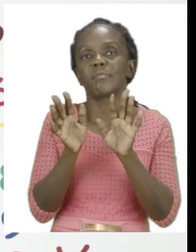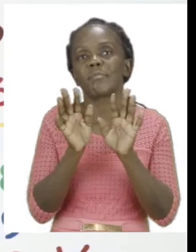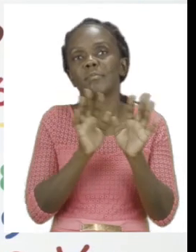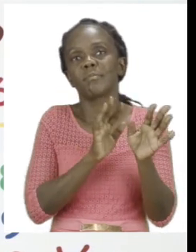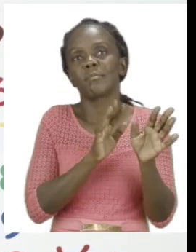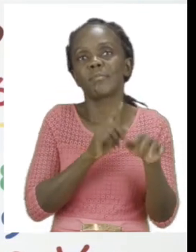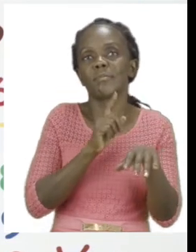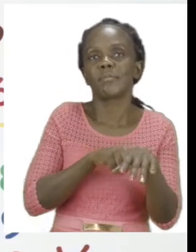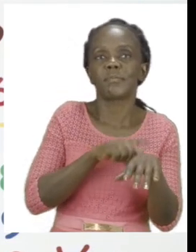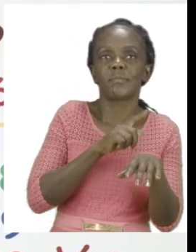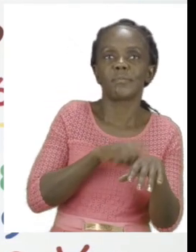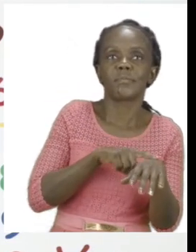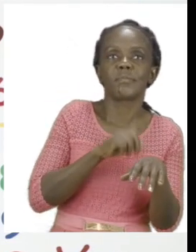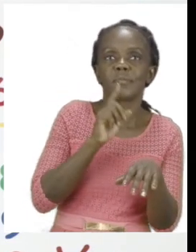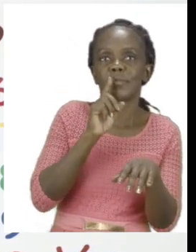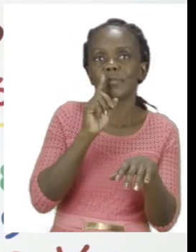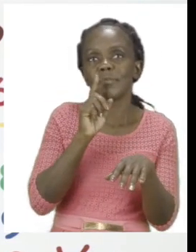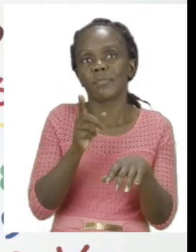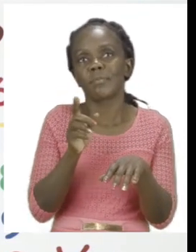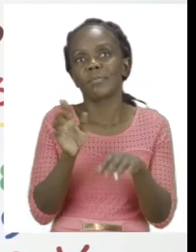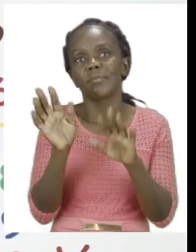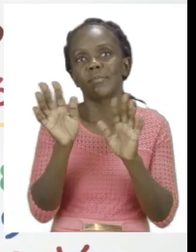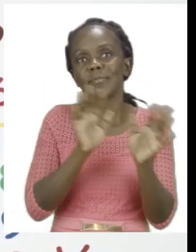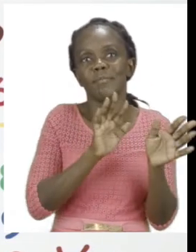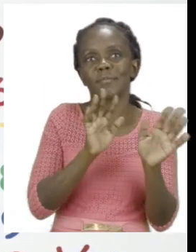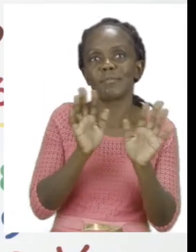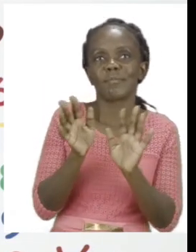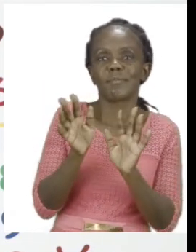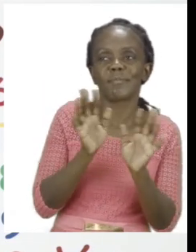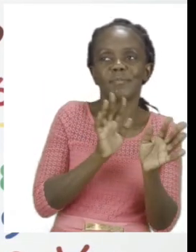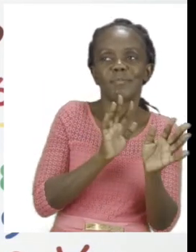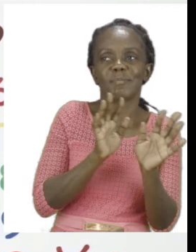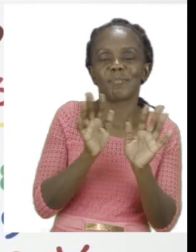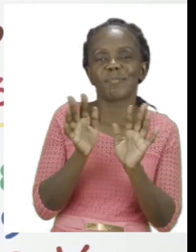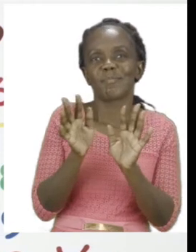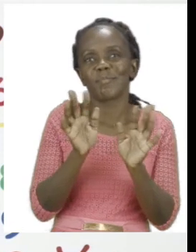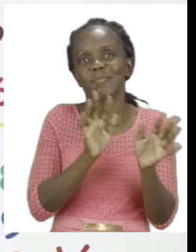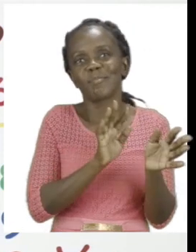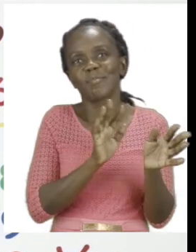goodbye. It's time to say goodbye.